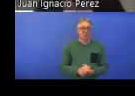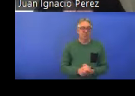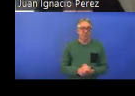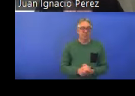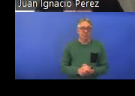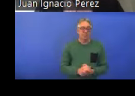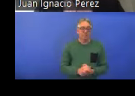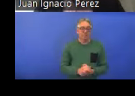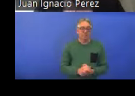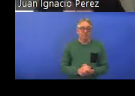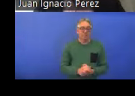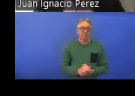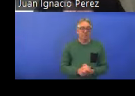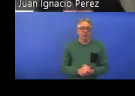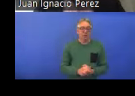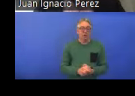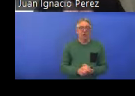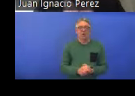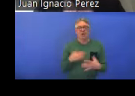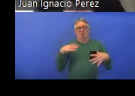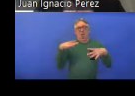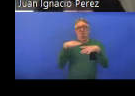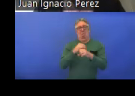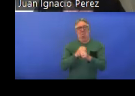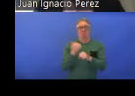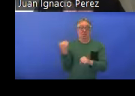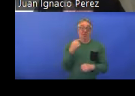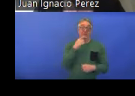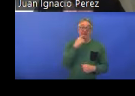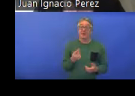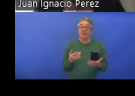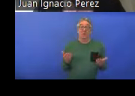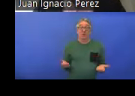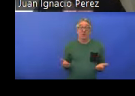Basically requiring states to